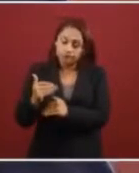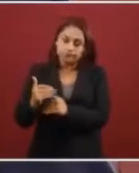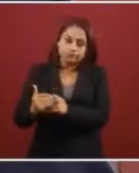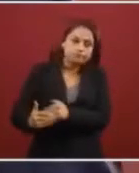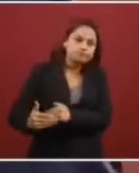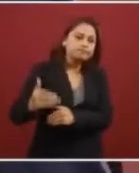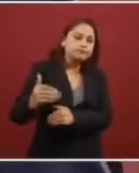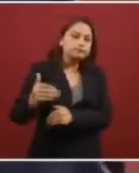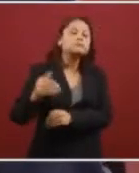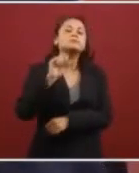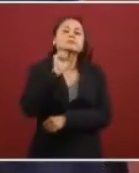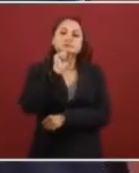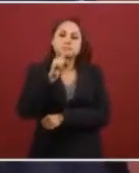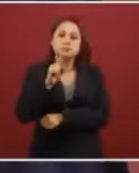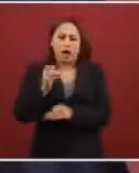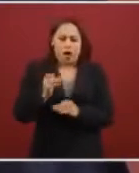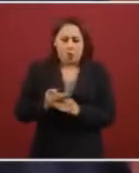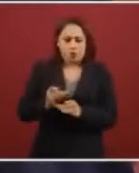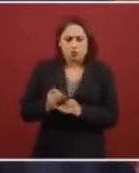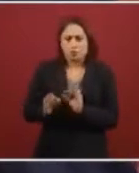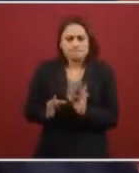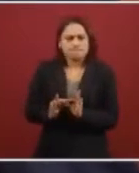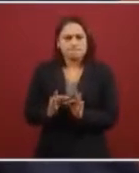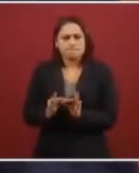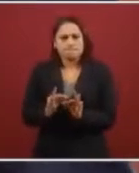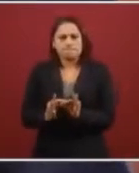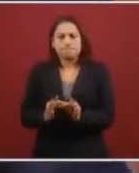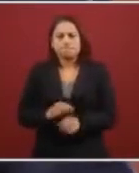the short, vamos medium, bien. And long term. Y,